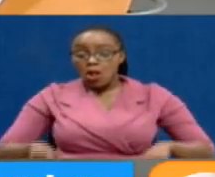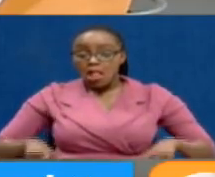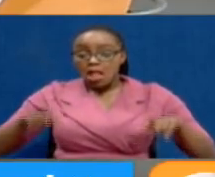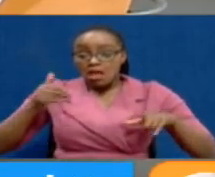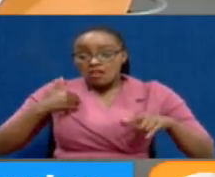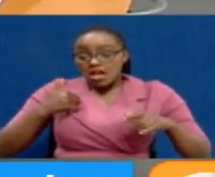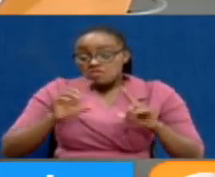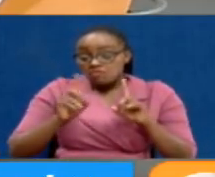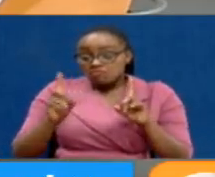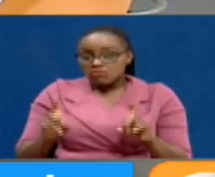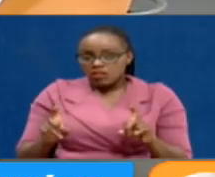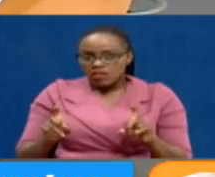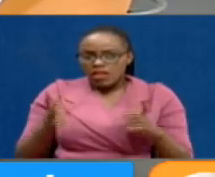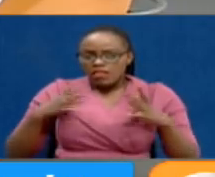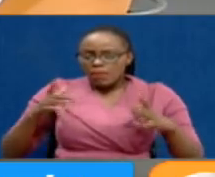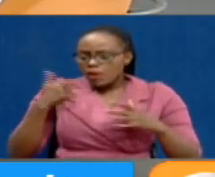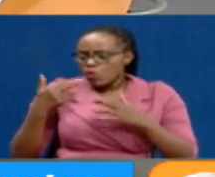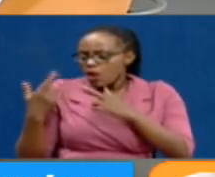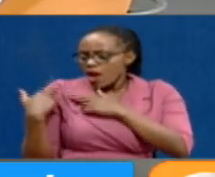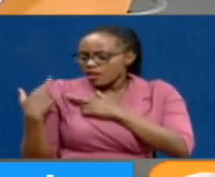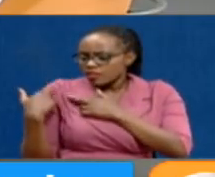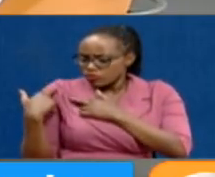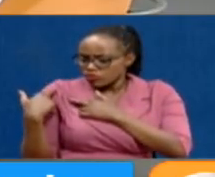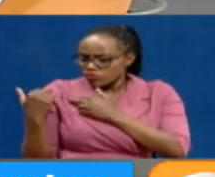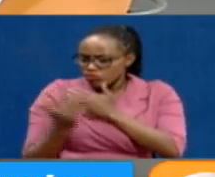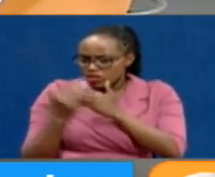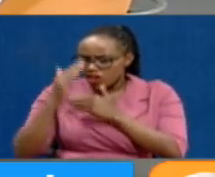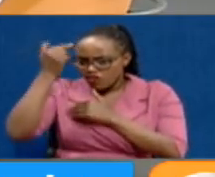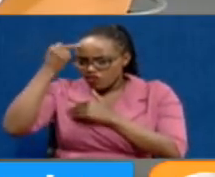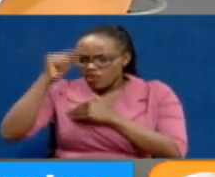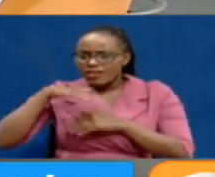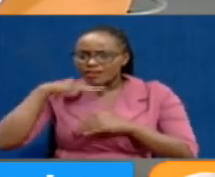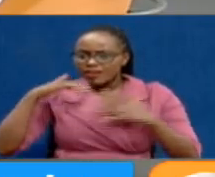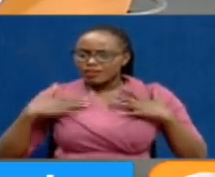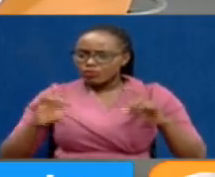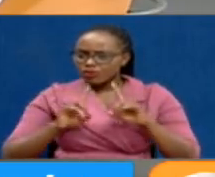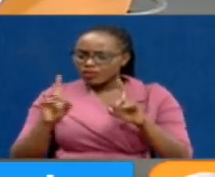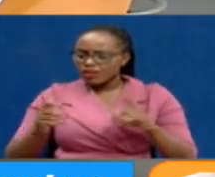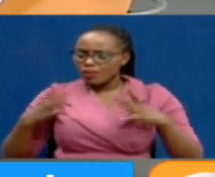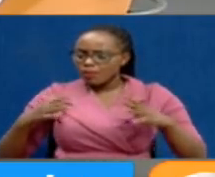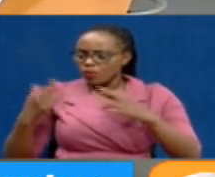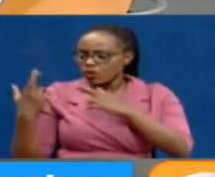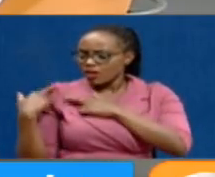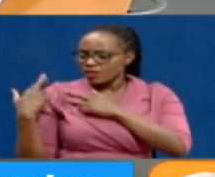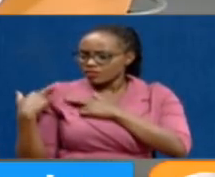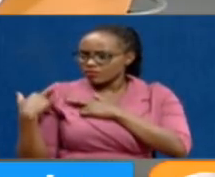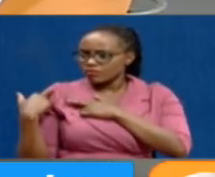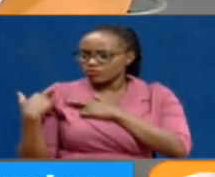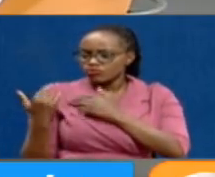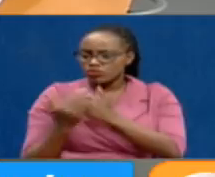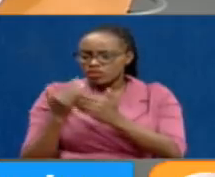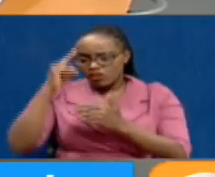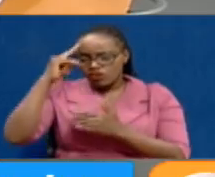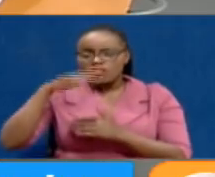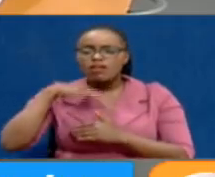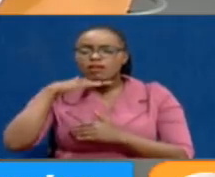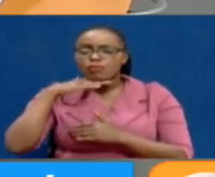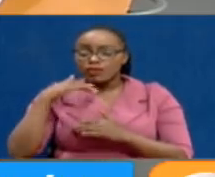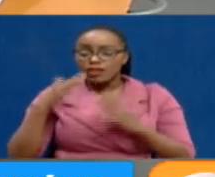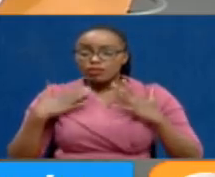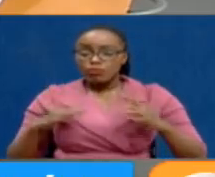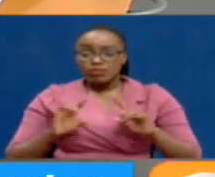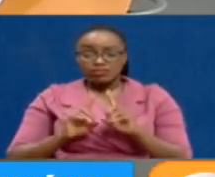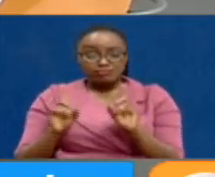left? The ones who are handling the body, you mean? Yeah, the ones who are handling the body. Okay. Thanks,